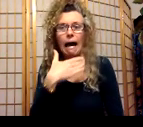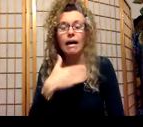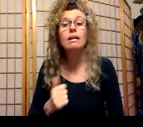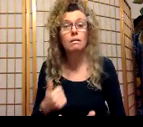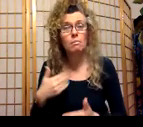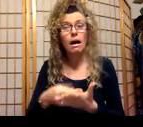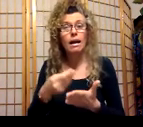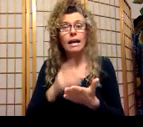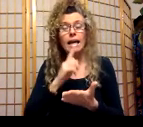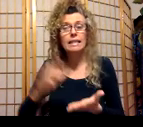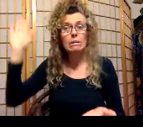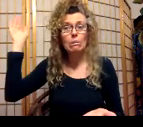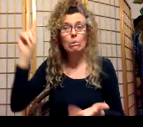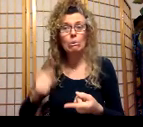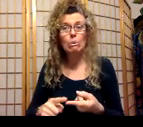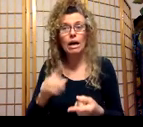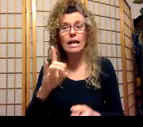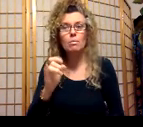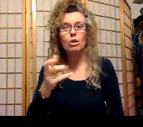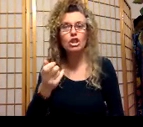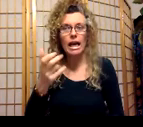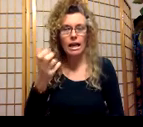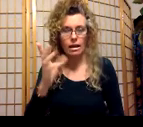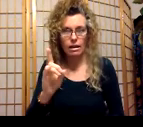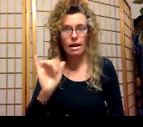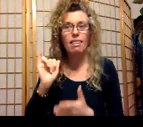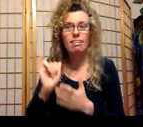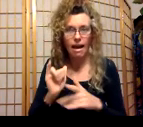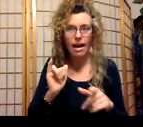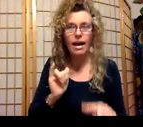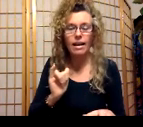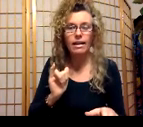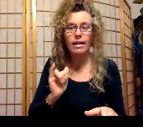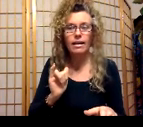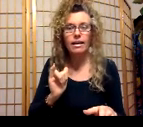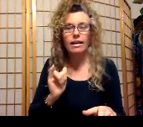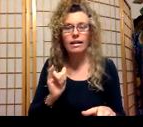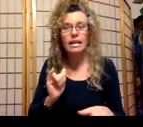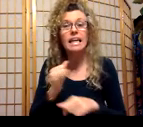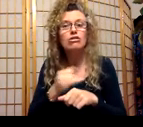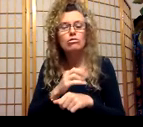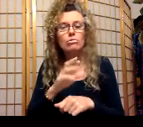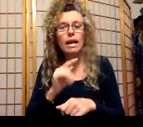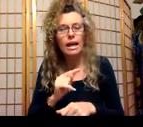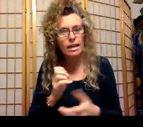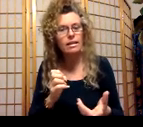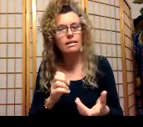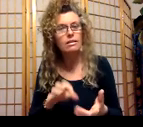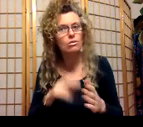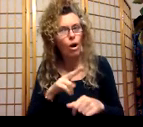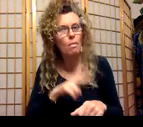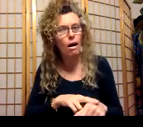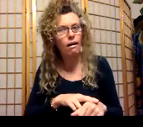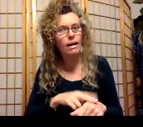is depreciated. That is what they are doing. So next to the interest rate, we find to be normal, is